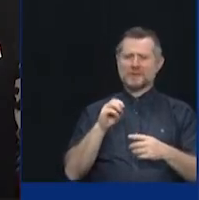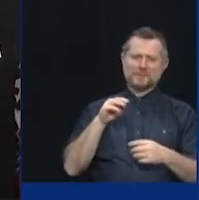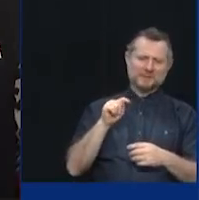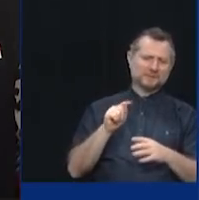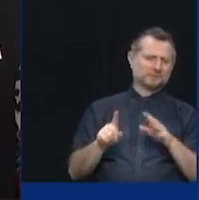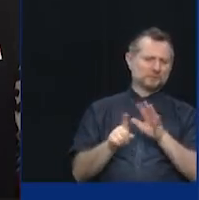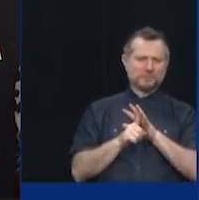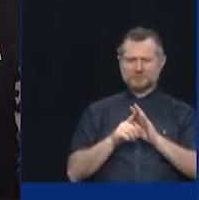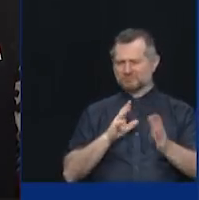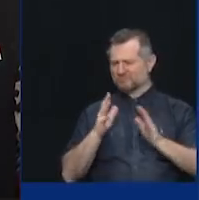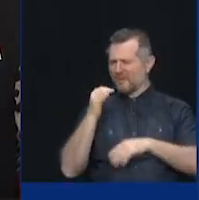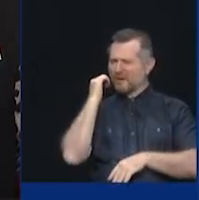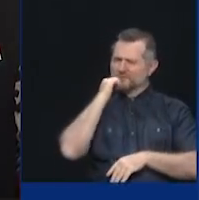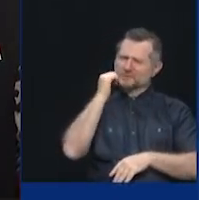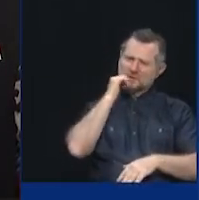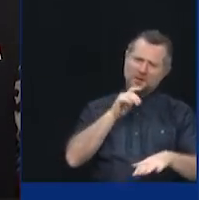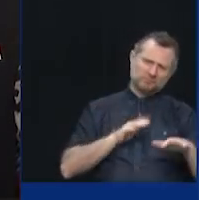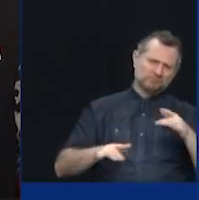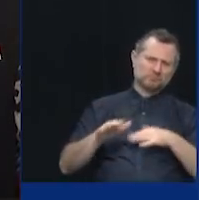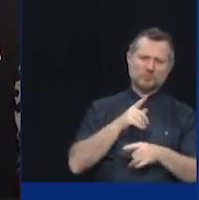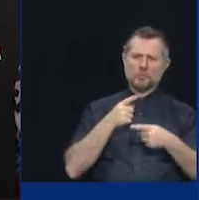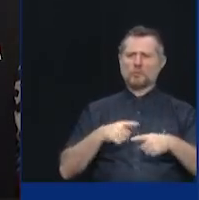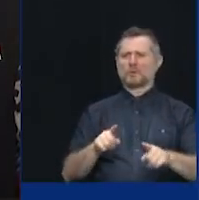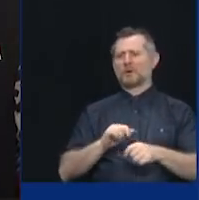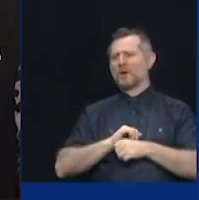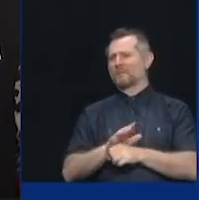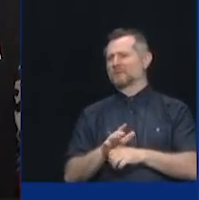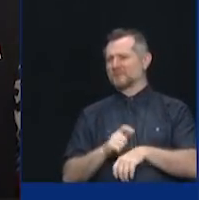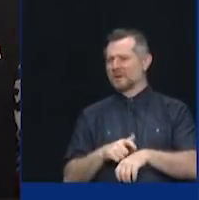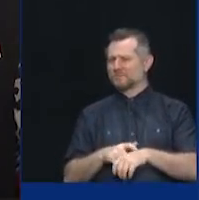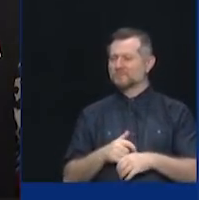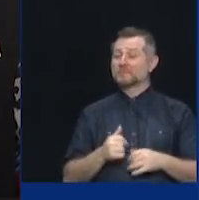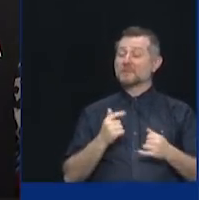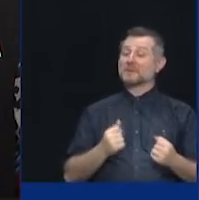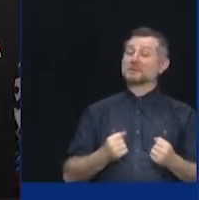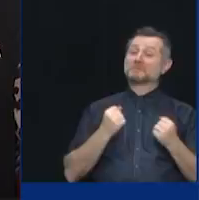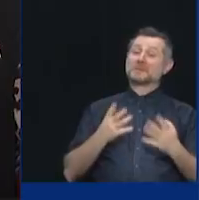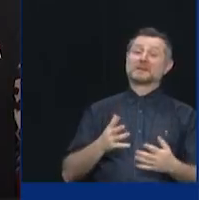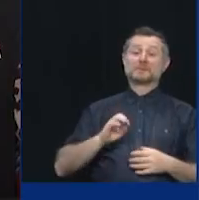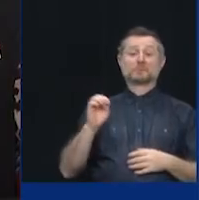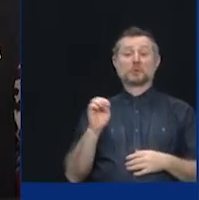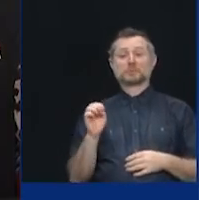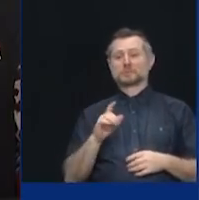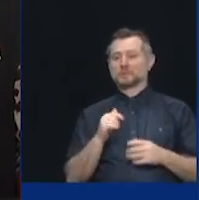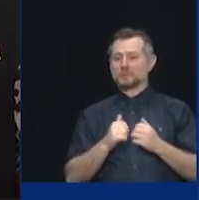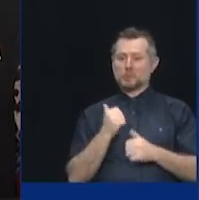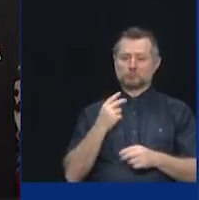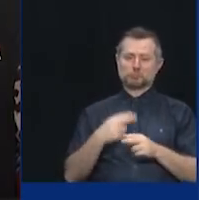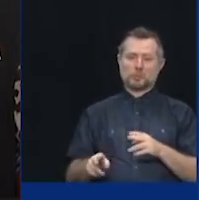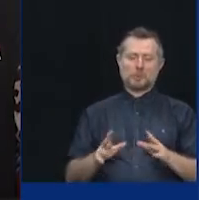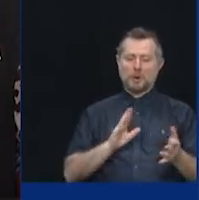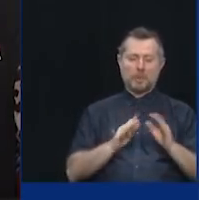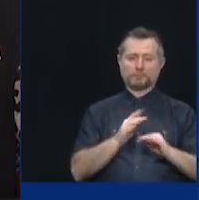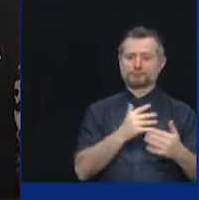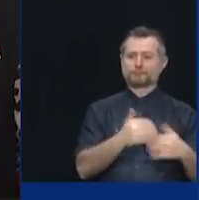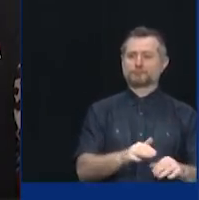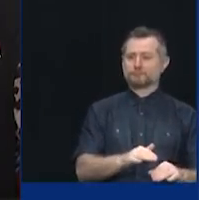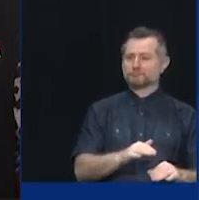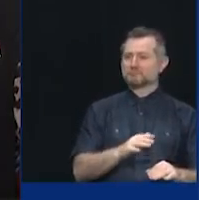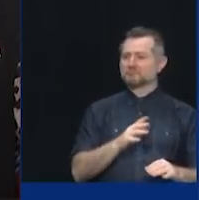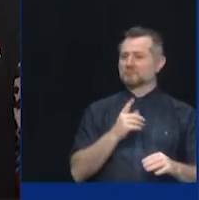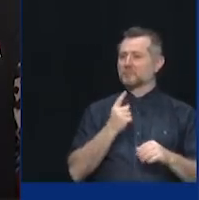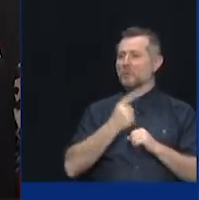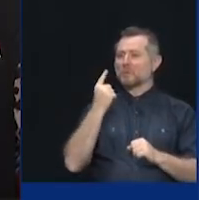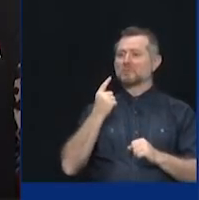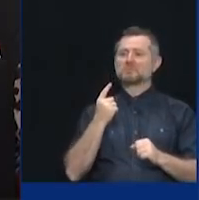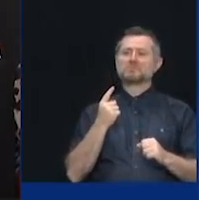after day after day after day. You know, most emergencies are limited in time. It's a day, 2